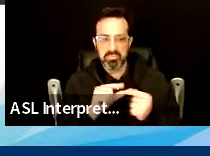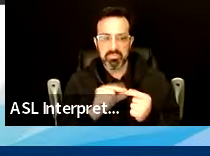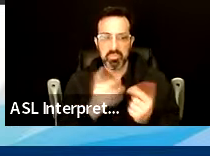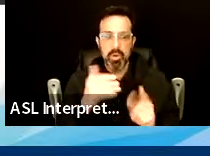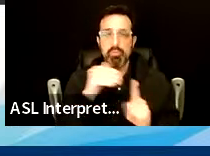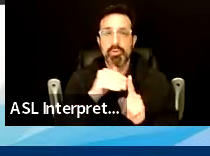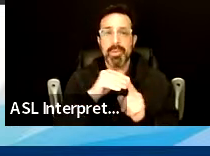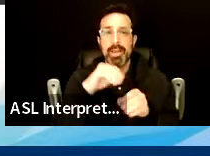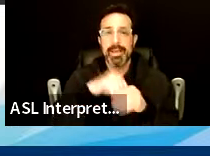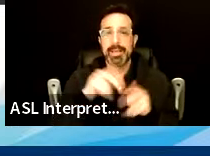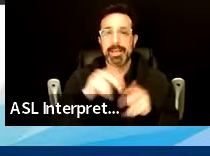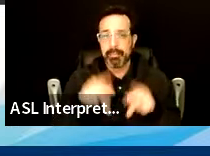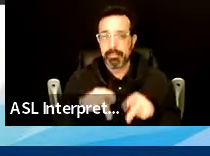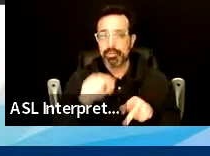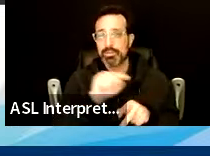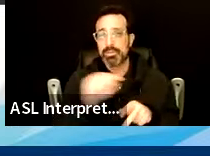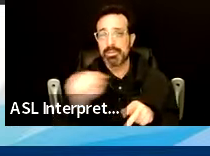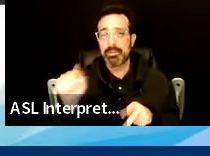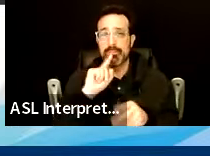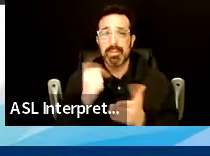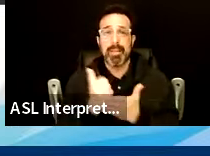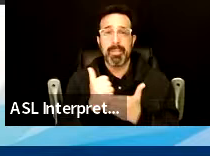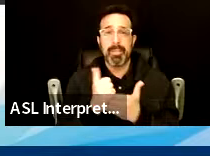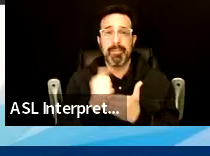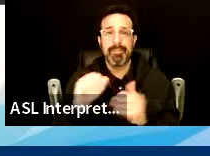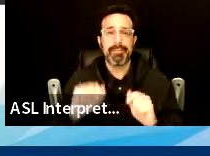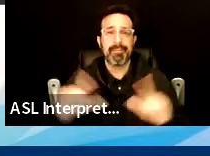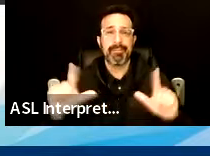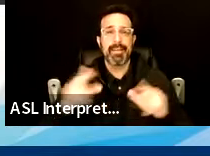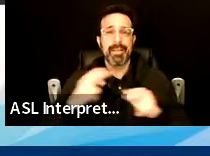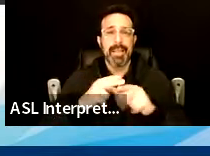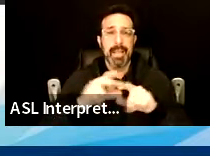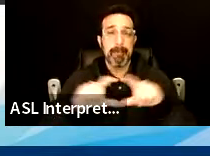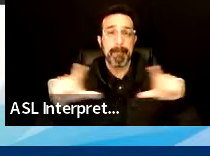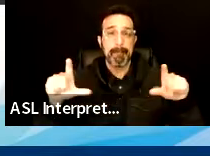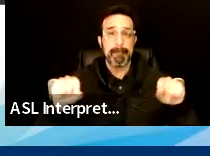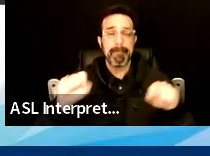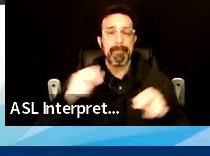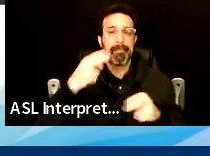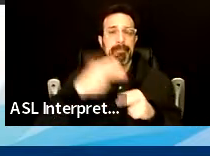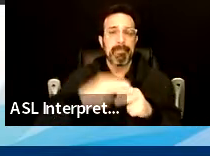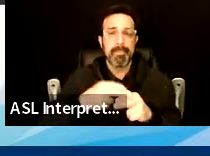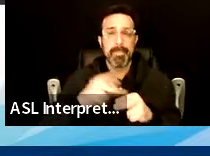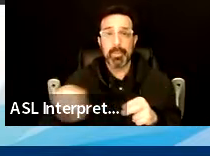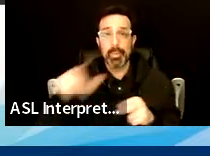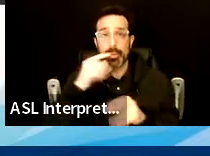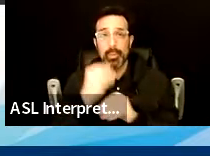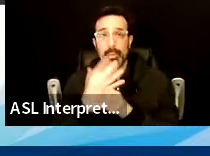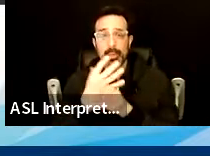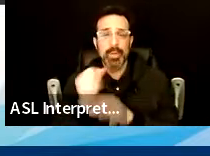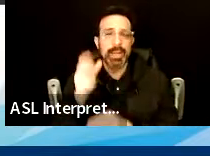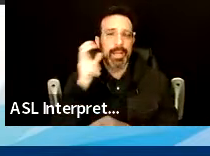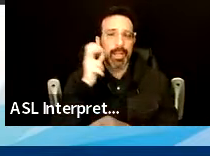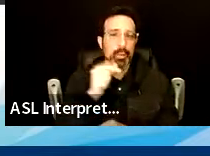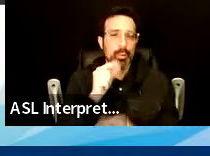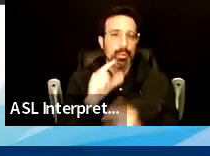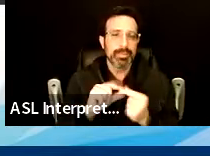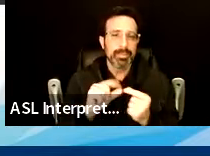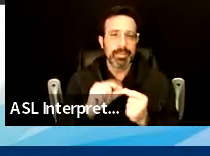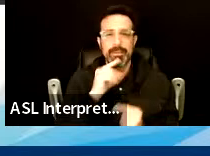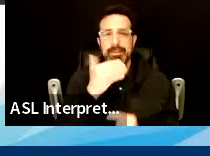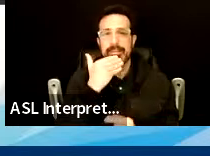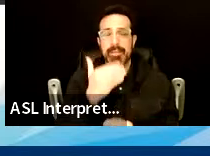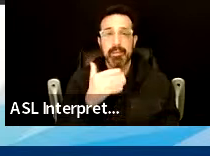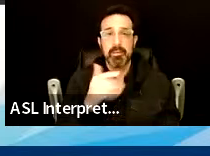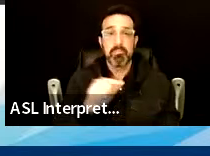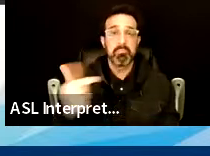in-person folks that it's helpful if you can put your placard up, so that way we can call on your name and our virtual folks can hear who's speaking. Thank you so much.